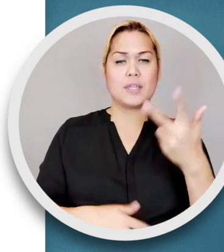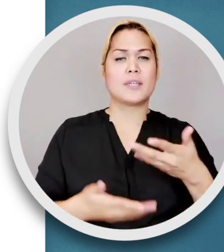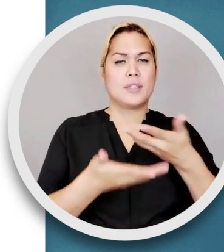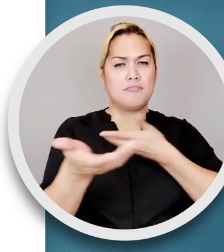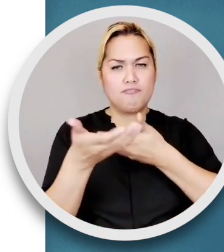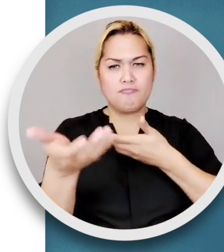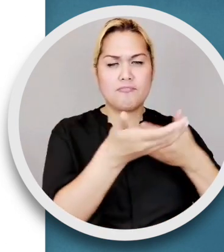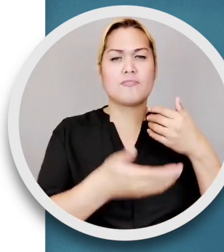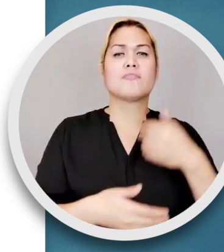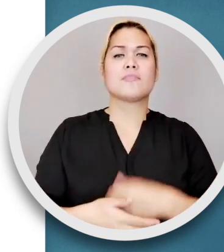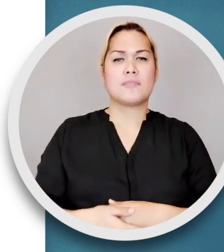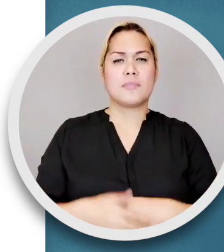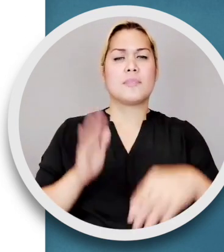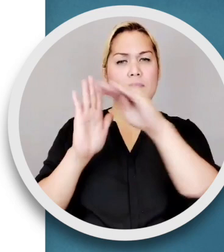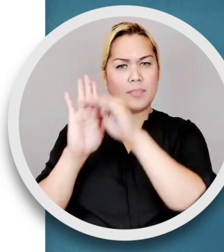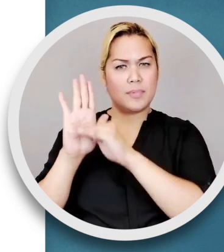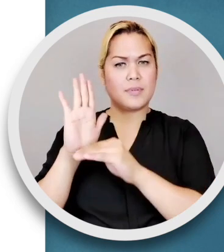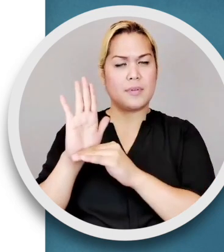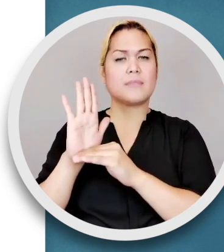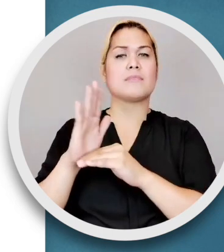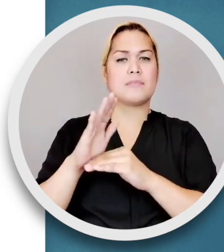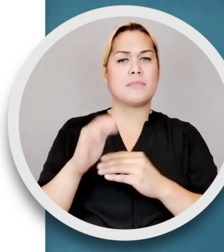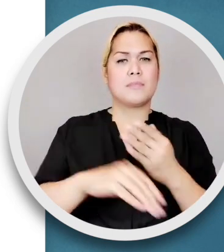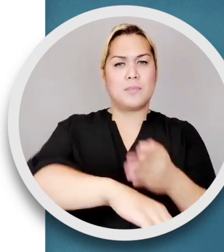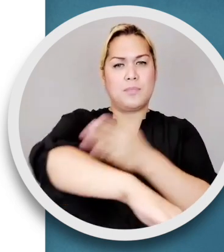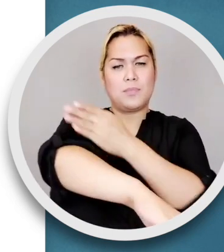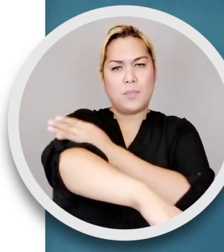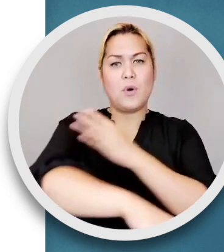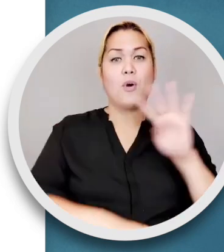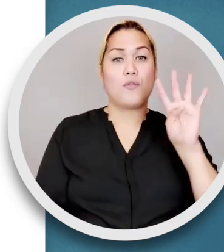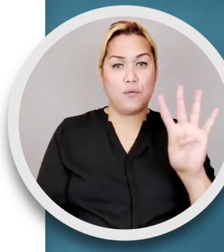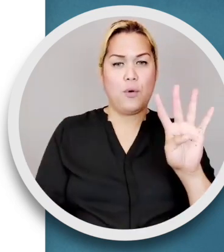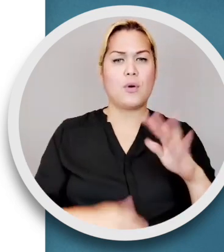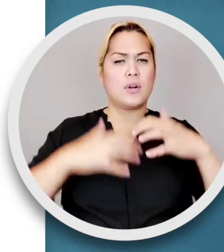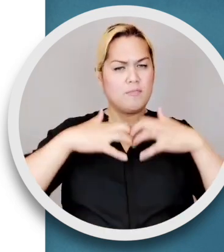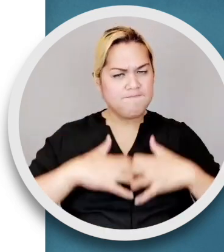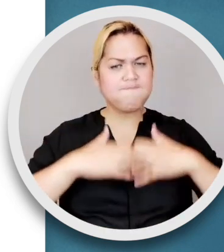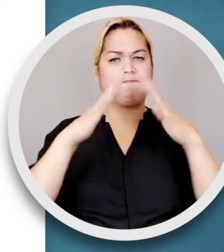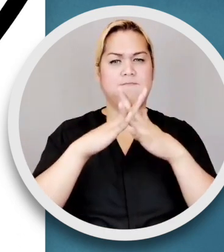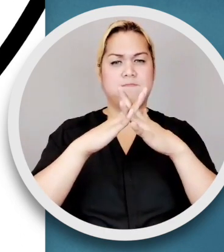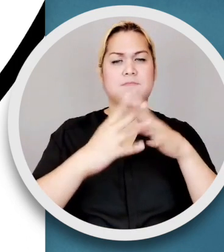4. Strengthening the capacity of ADB and partner agencies in delivering GESI results.